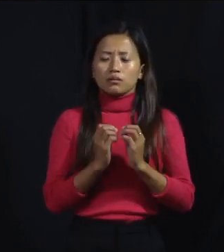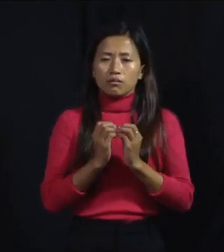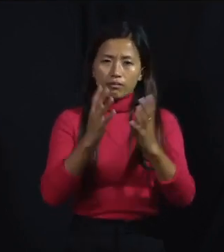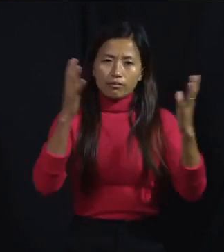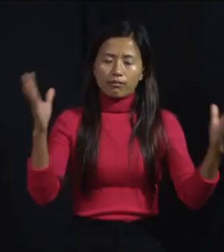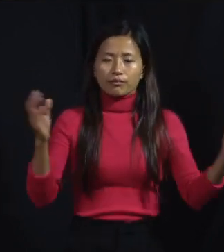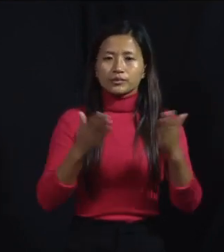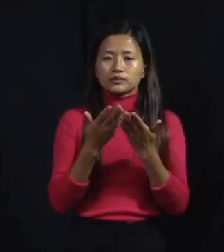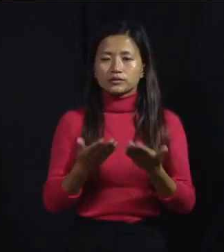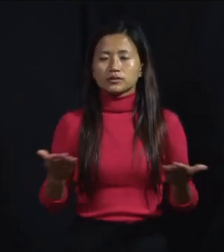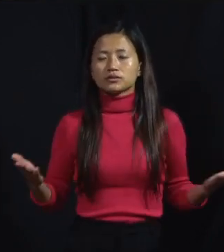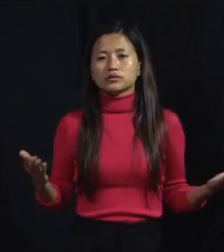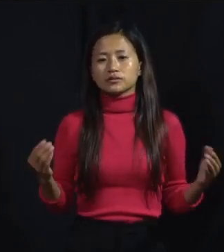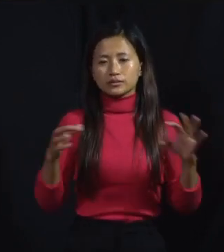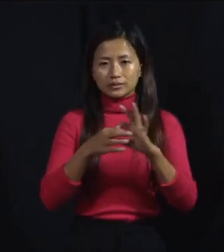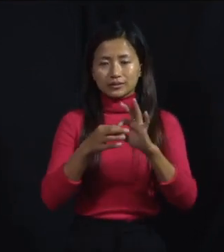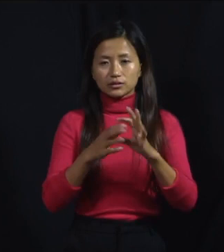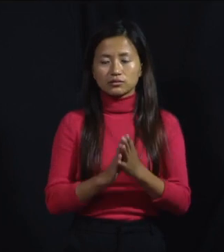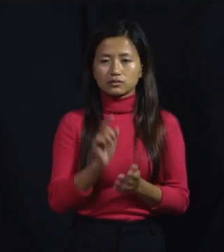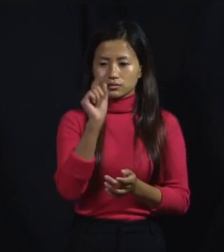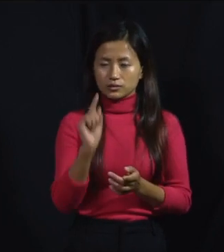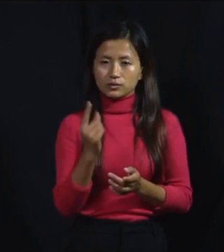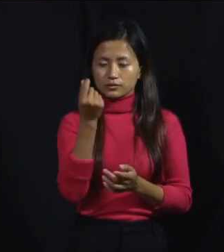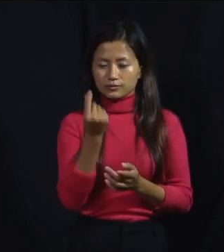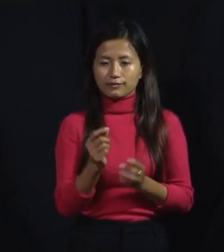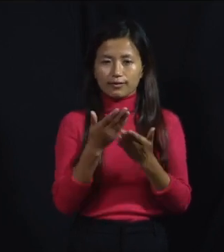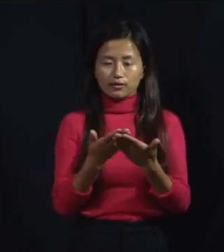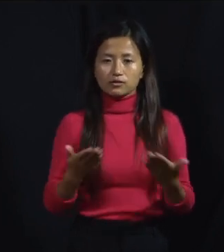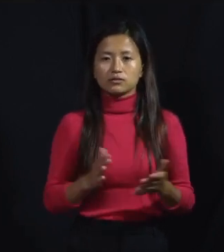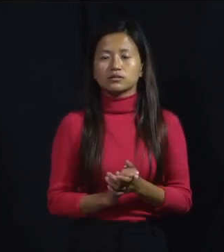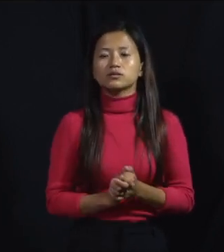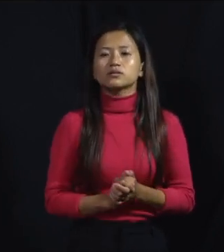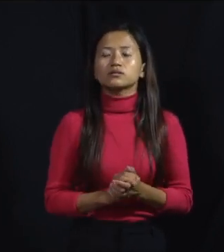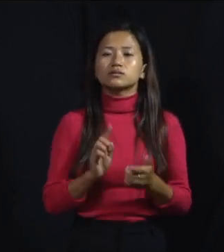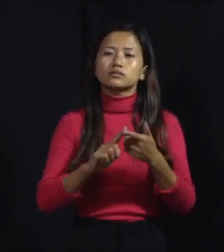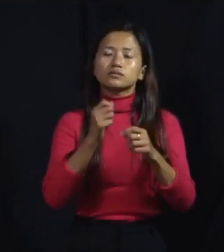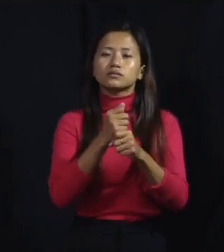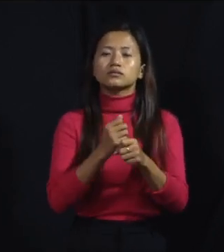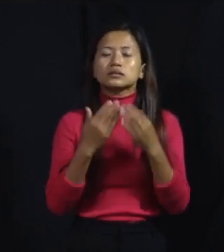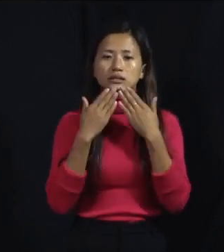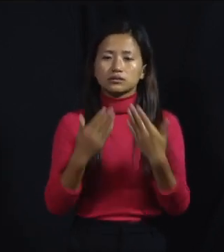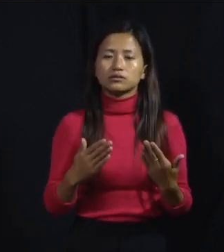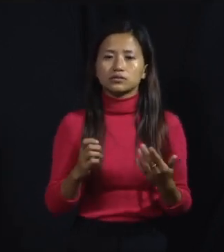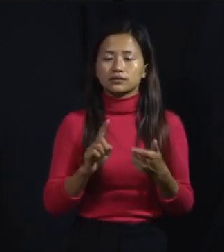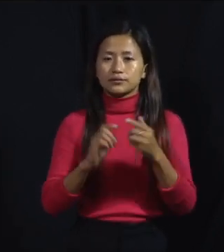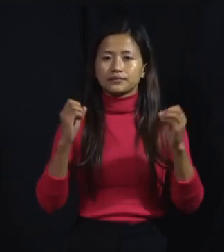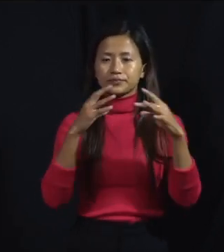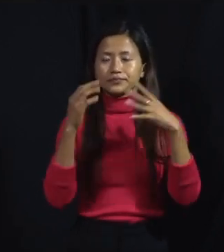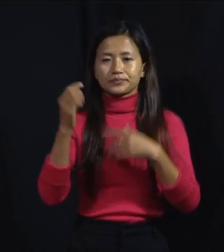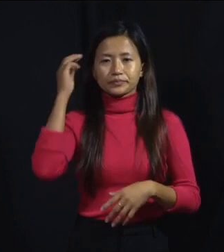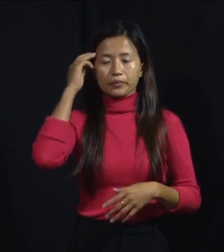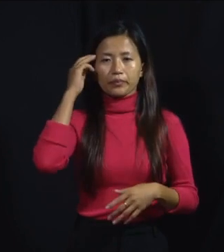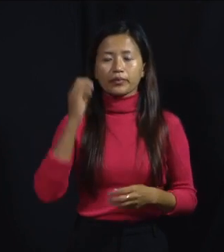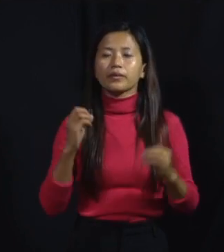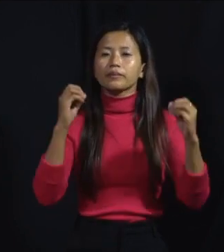things related to your intellect, isn't that? So we can take the example of the school environment as a mental environment.